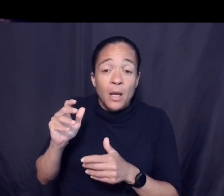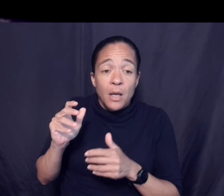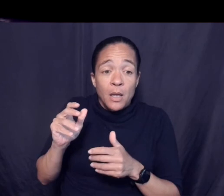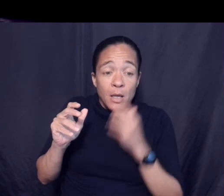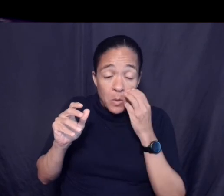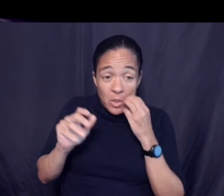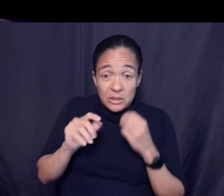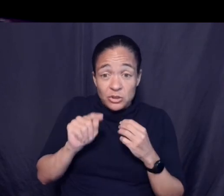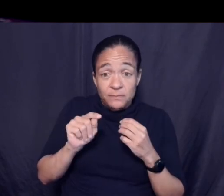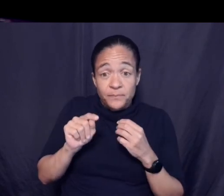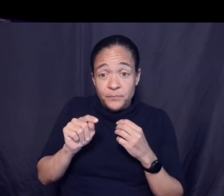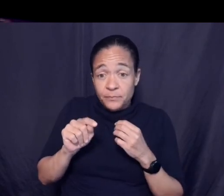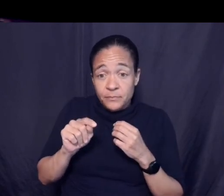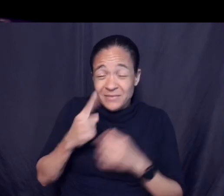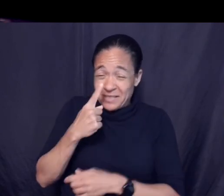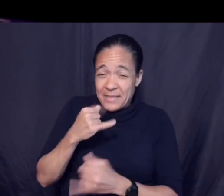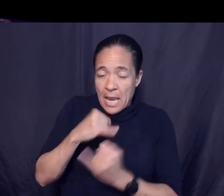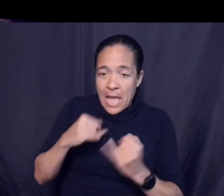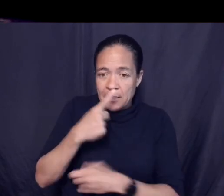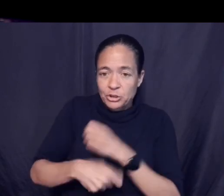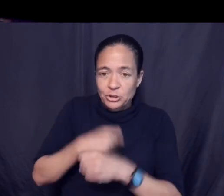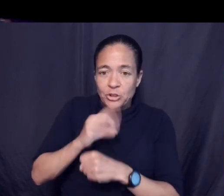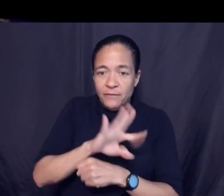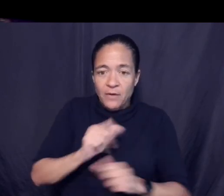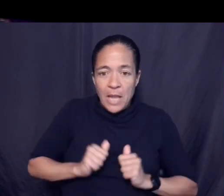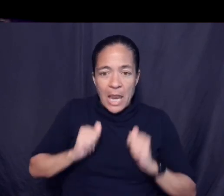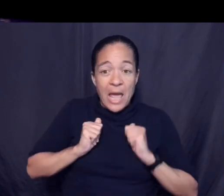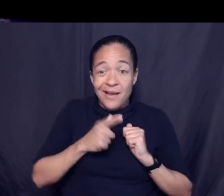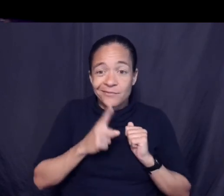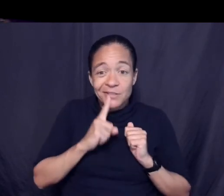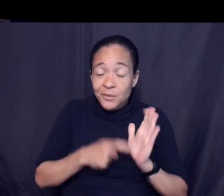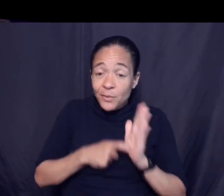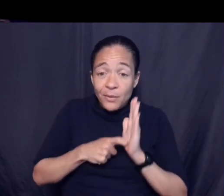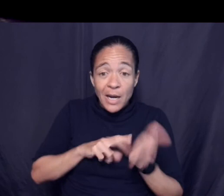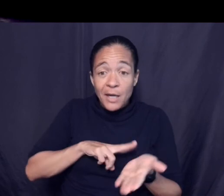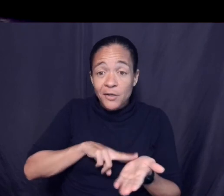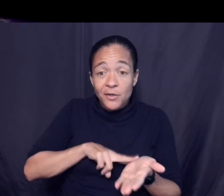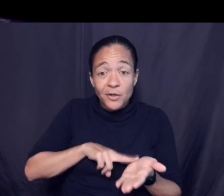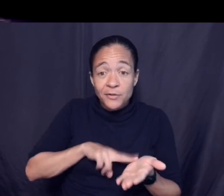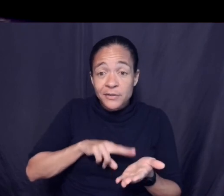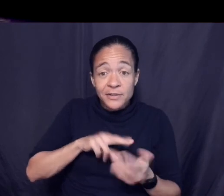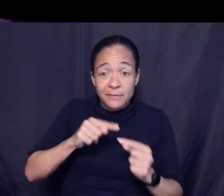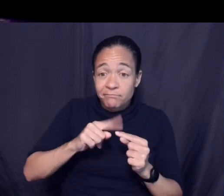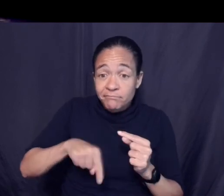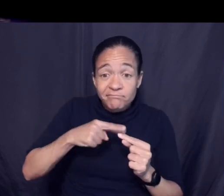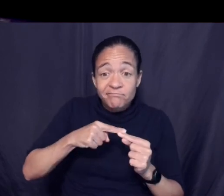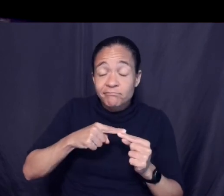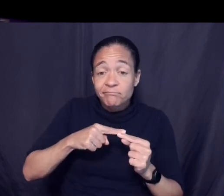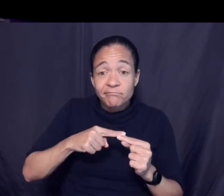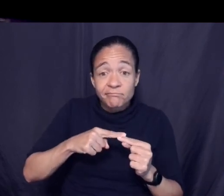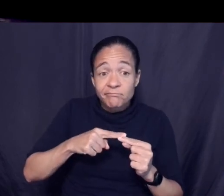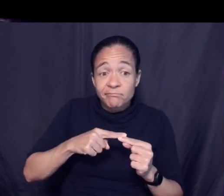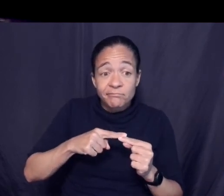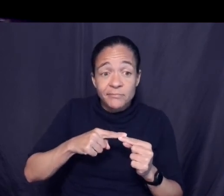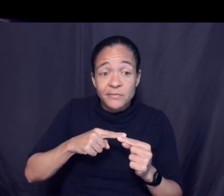end, she actually, for the last year, she required nursing care just about around the